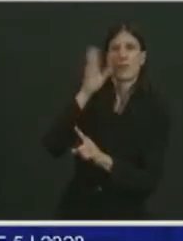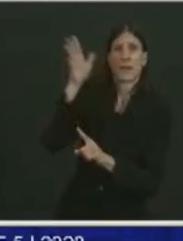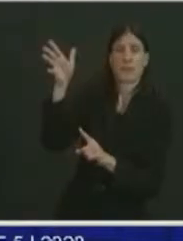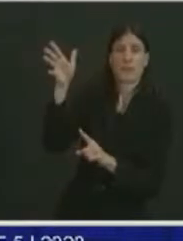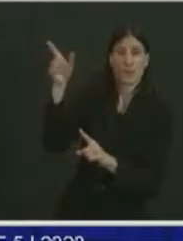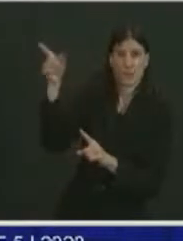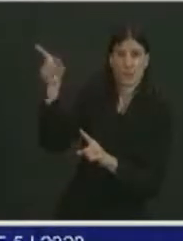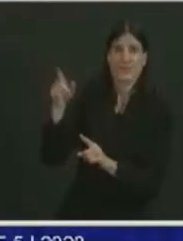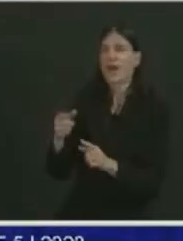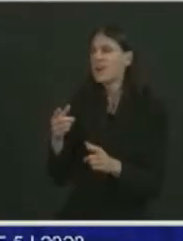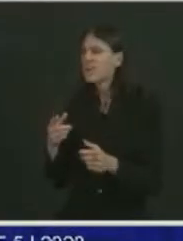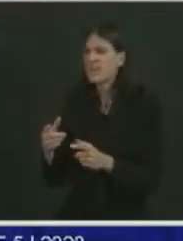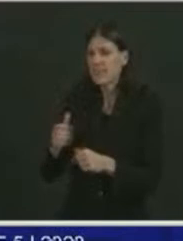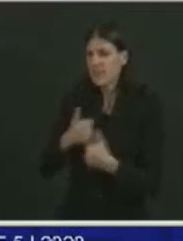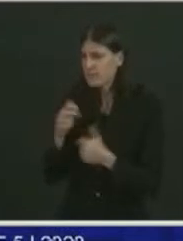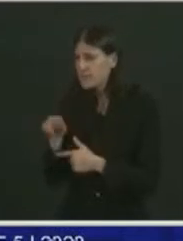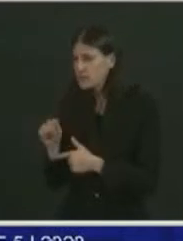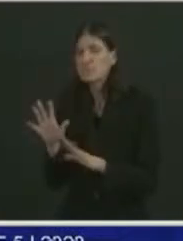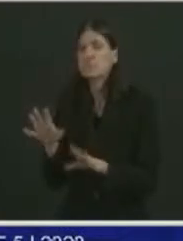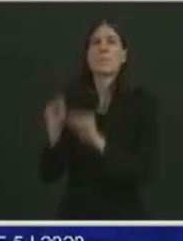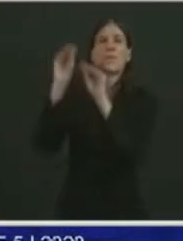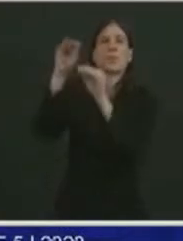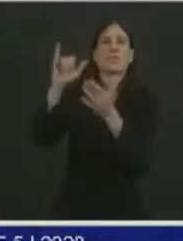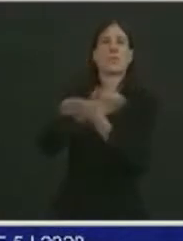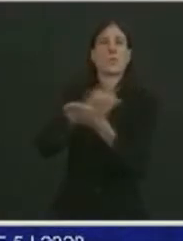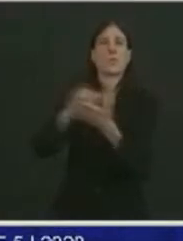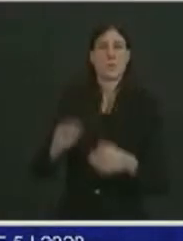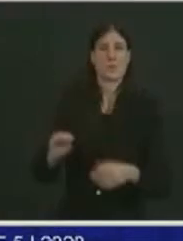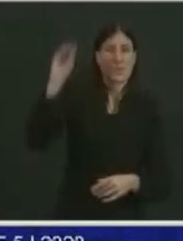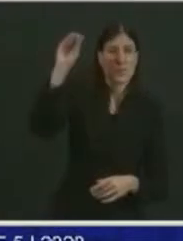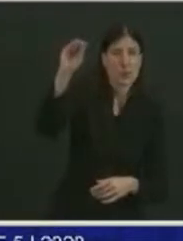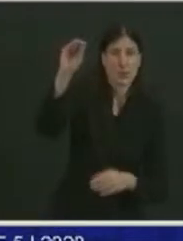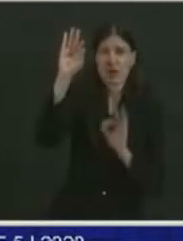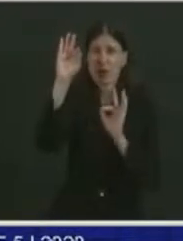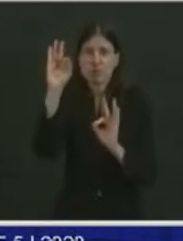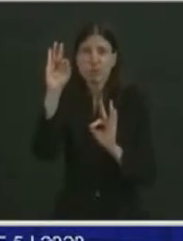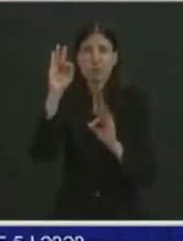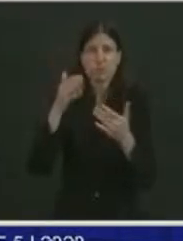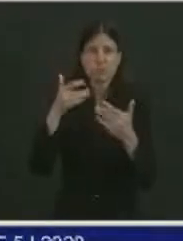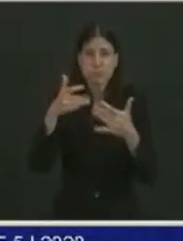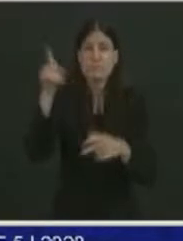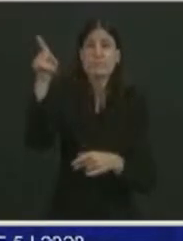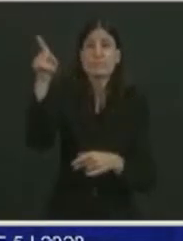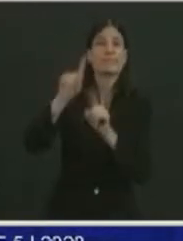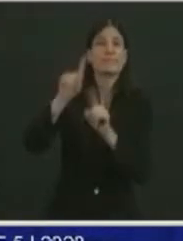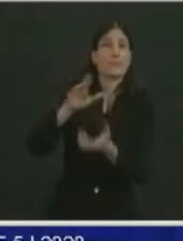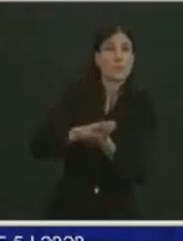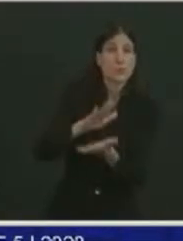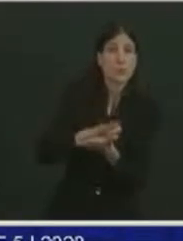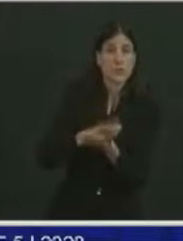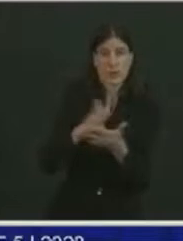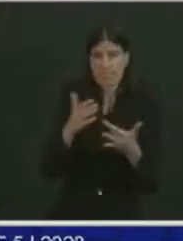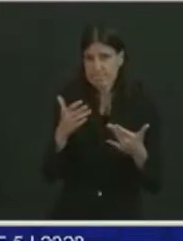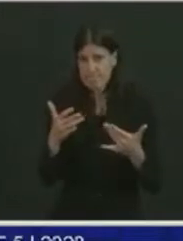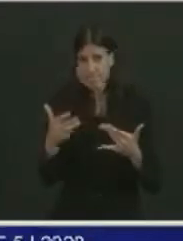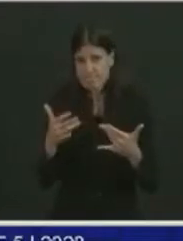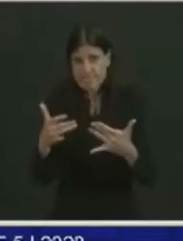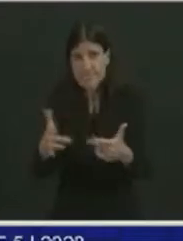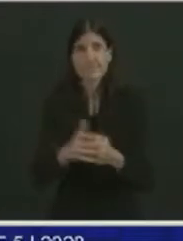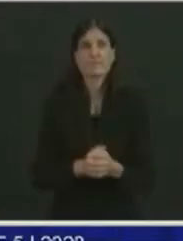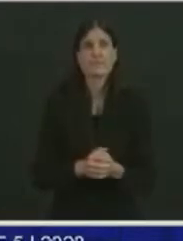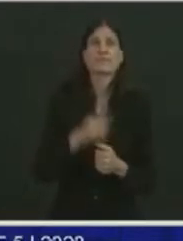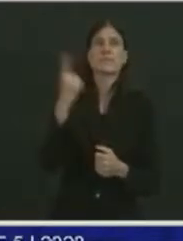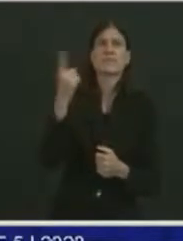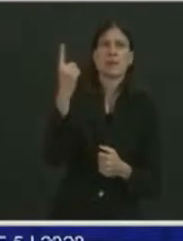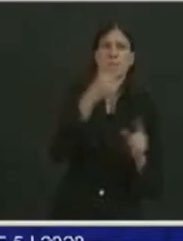through her teenage years, and was told that the high school she could go to